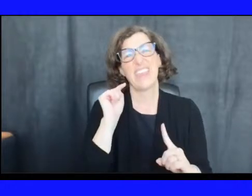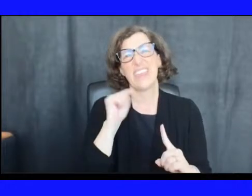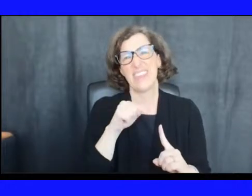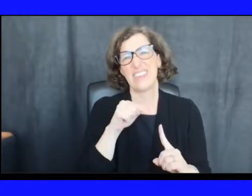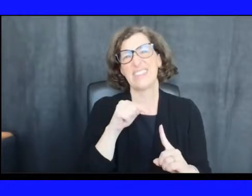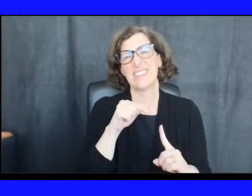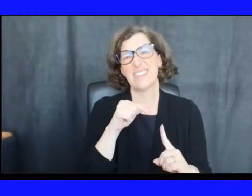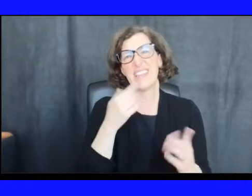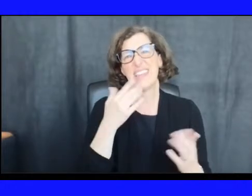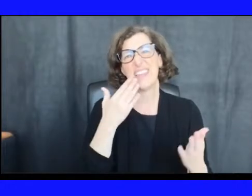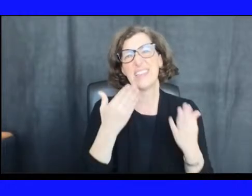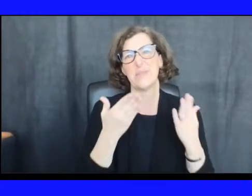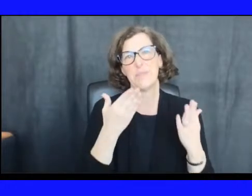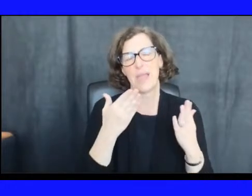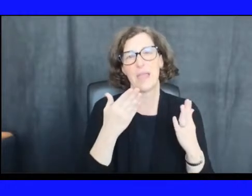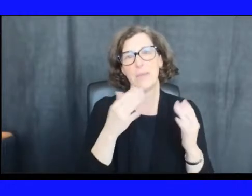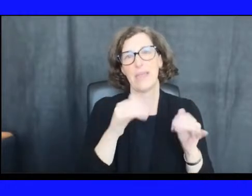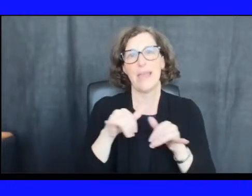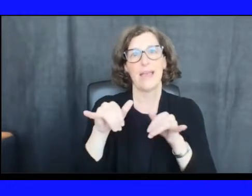64.5%. The target is